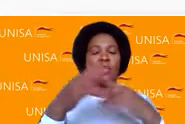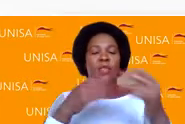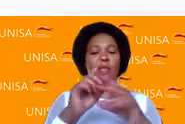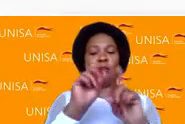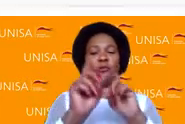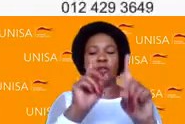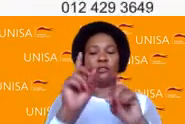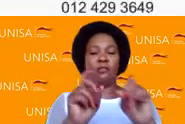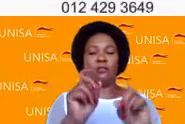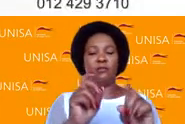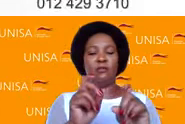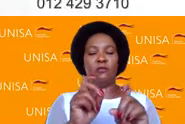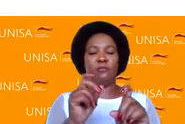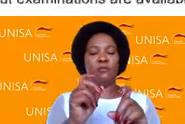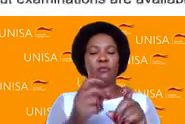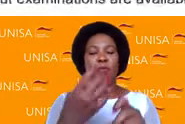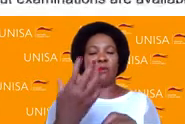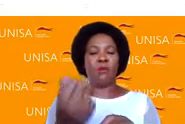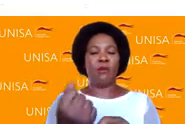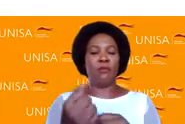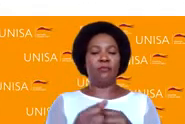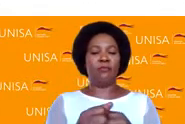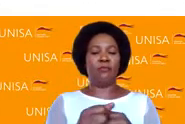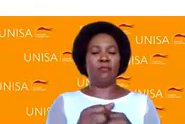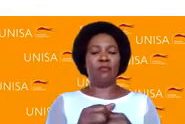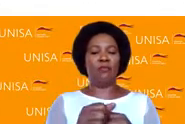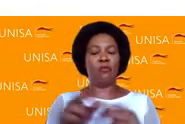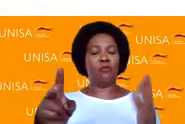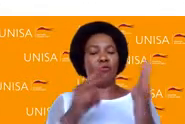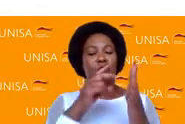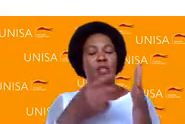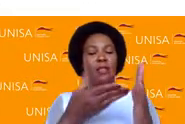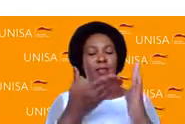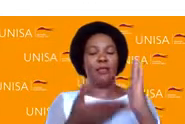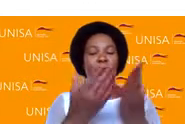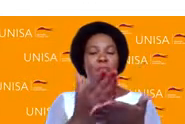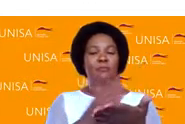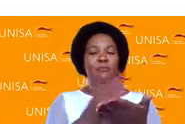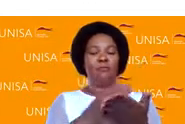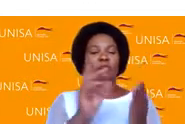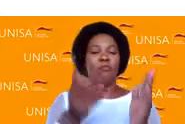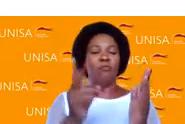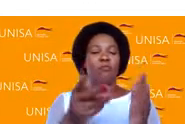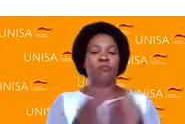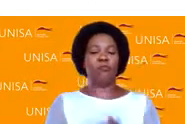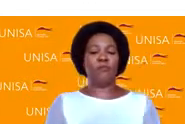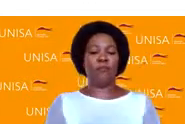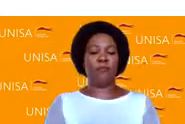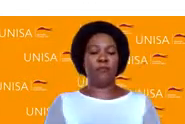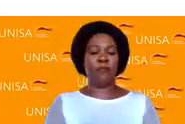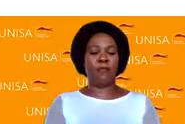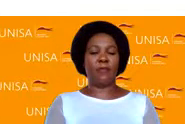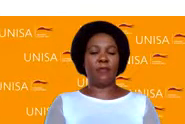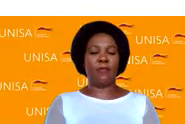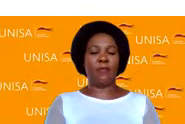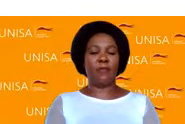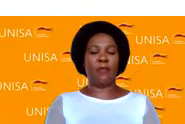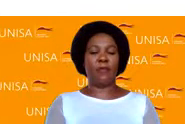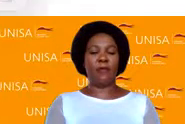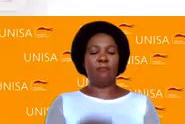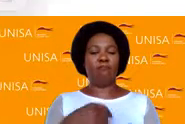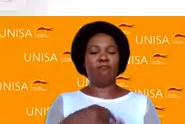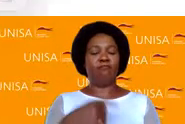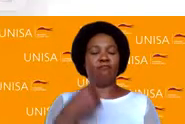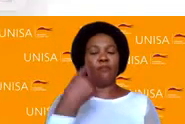have. So really just have a look at this page as well. So then, yes, I think that's all from my